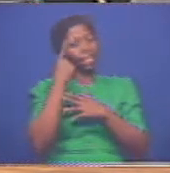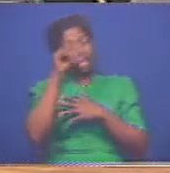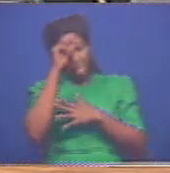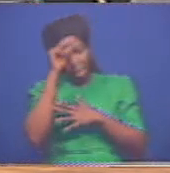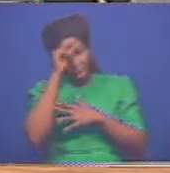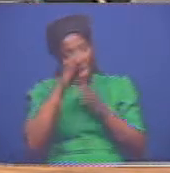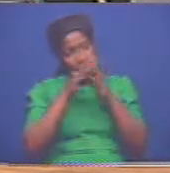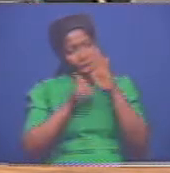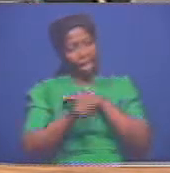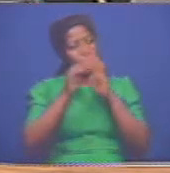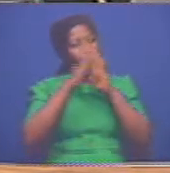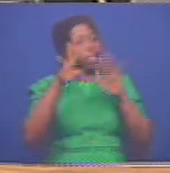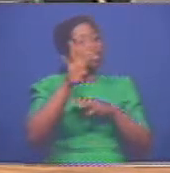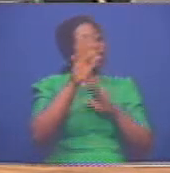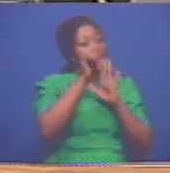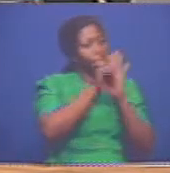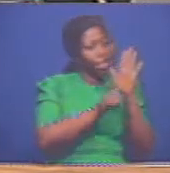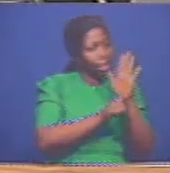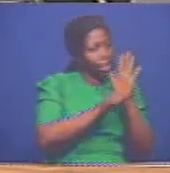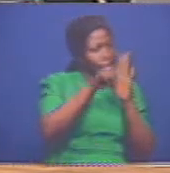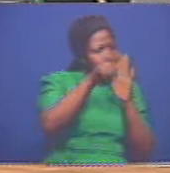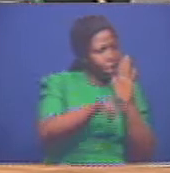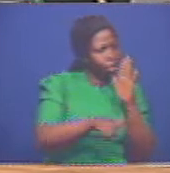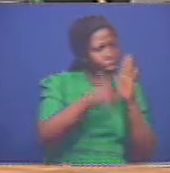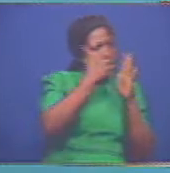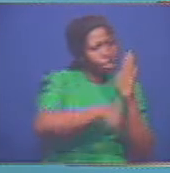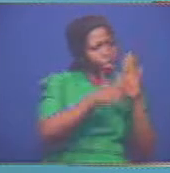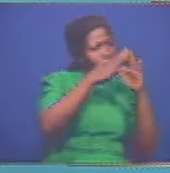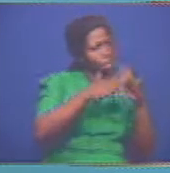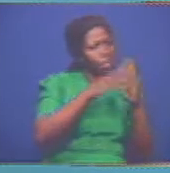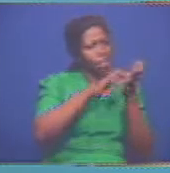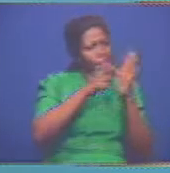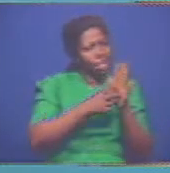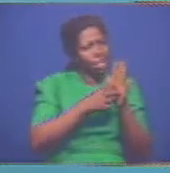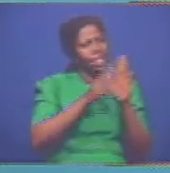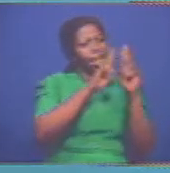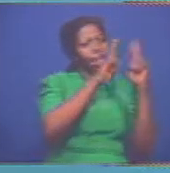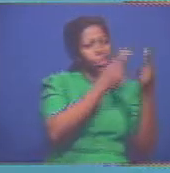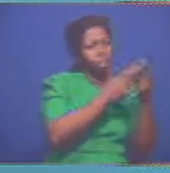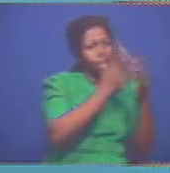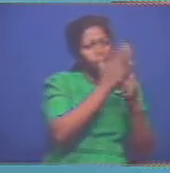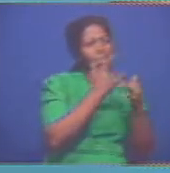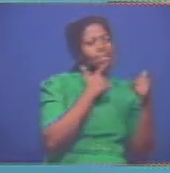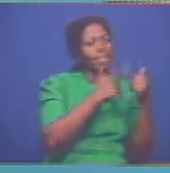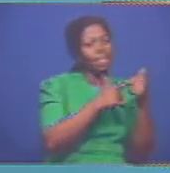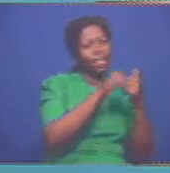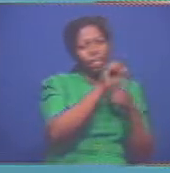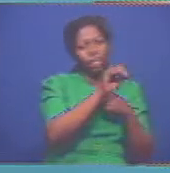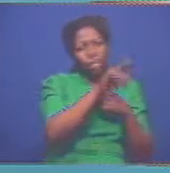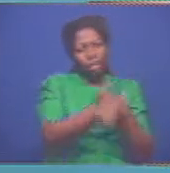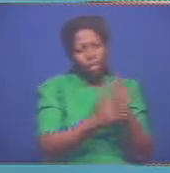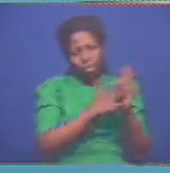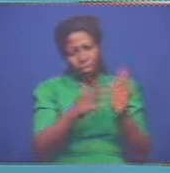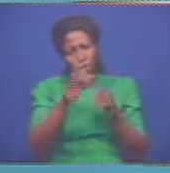under the Big Four agenda, affordable housing is a unit that goes for between 650,000 shillings to 1